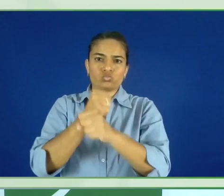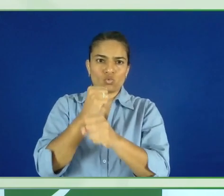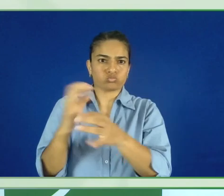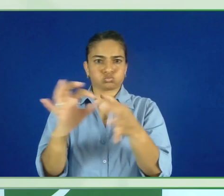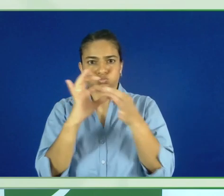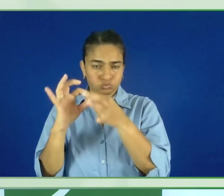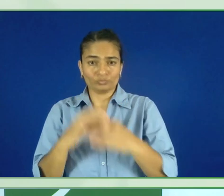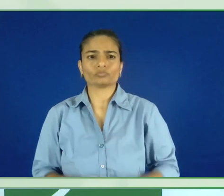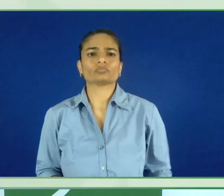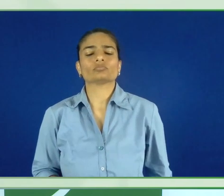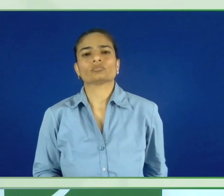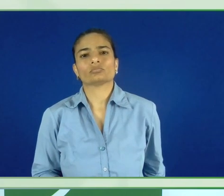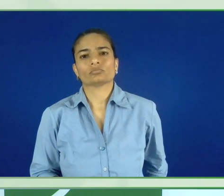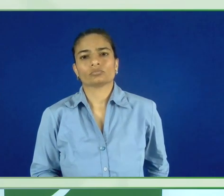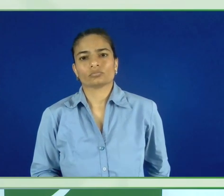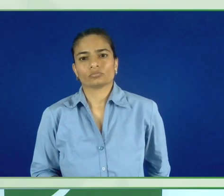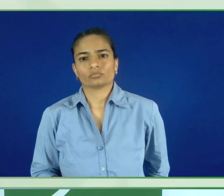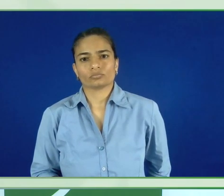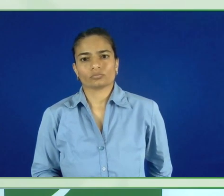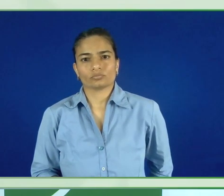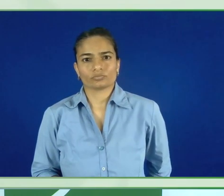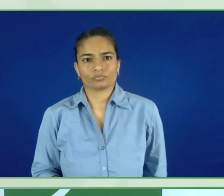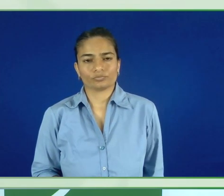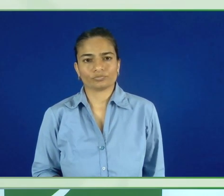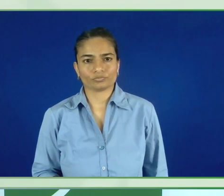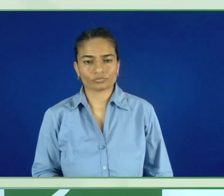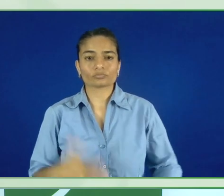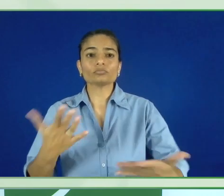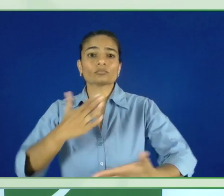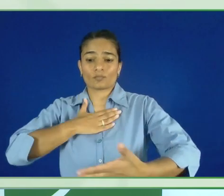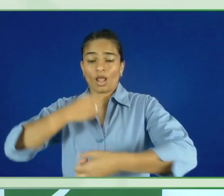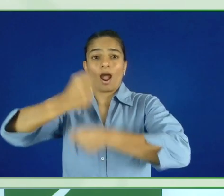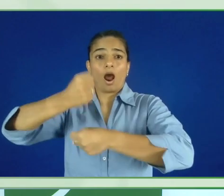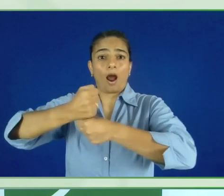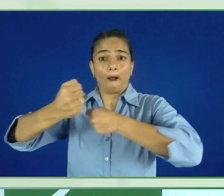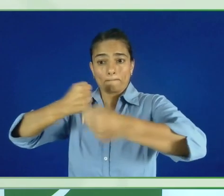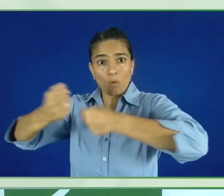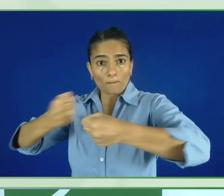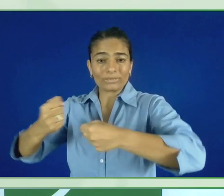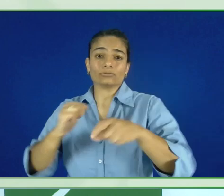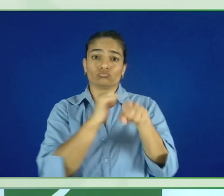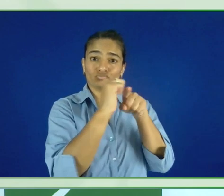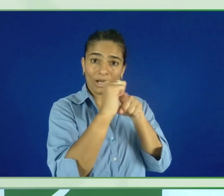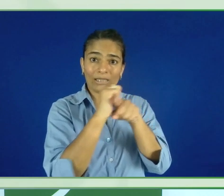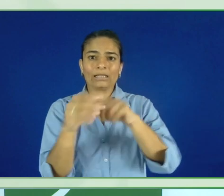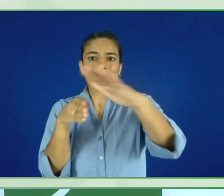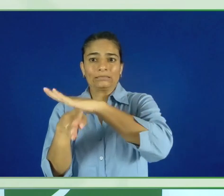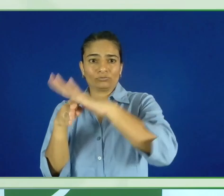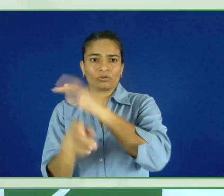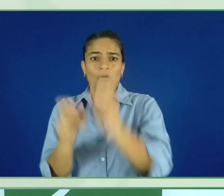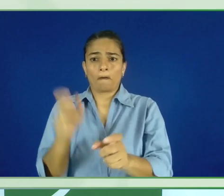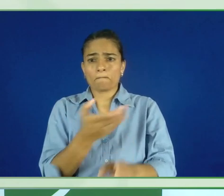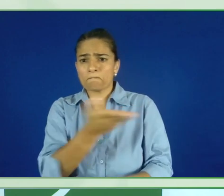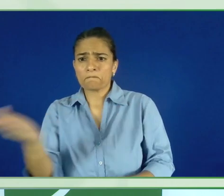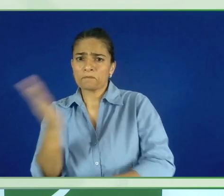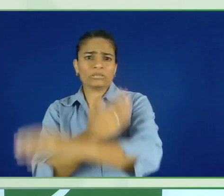persons with any kind of disability. And we have a group of companies that is called Union. This group of companies employs persons with and without